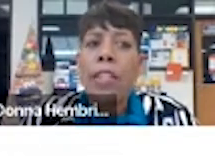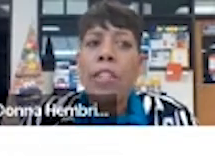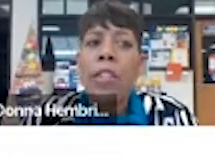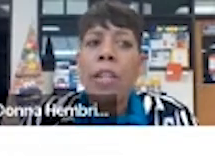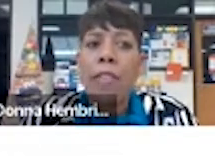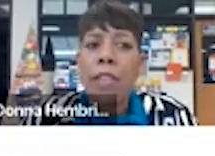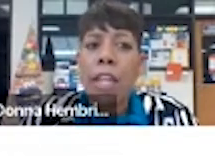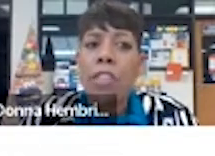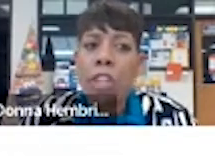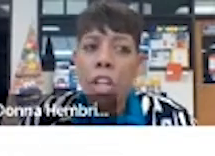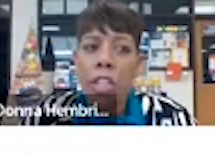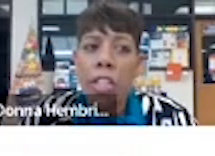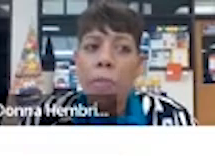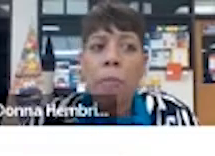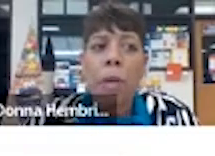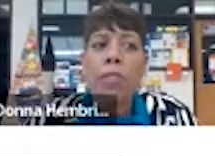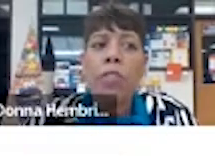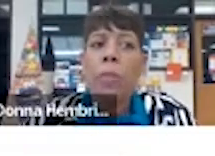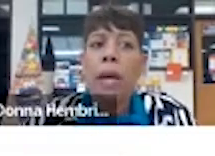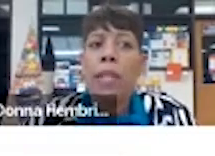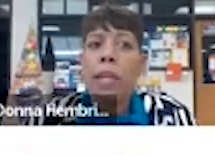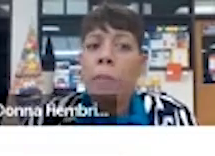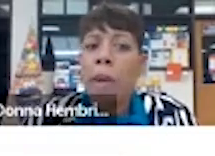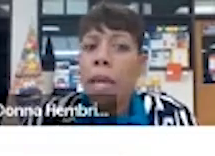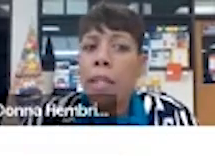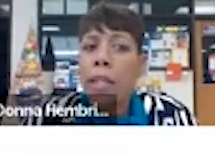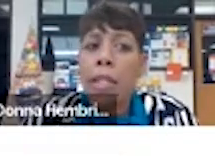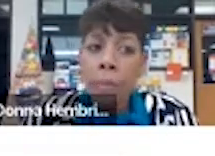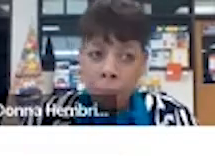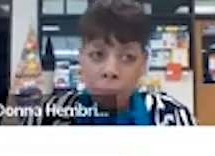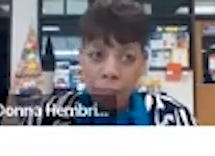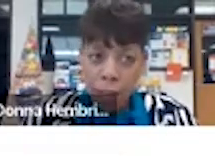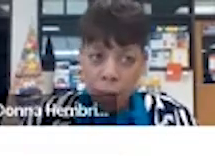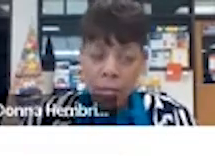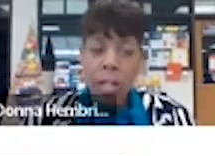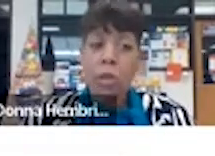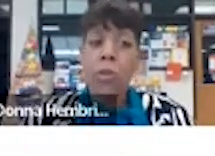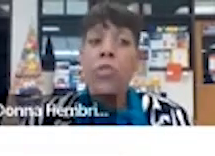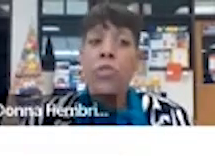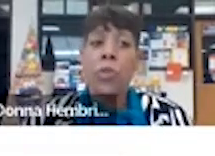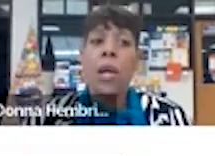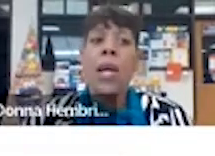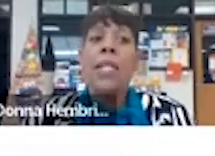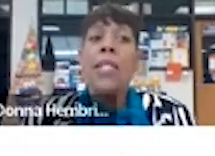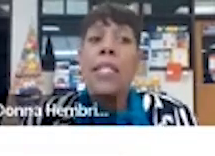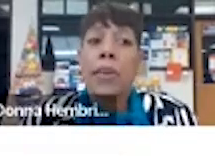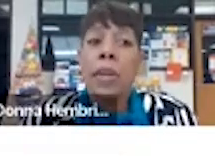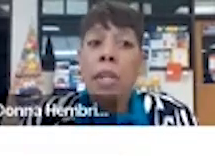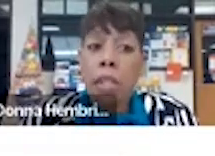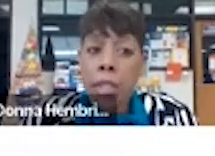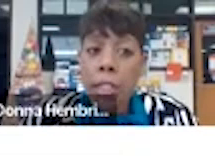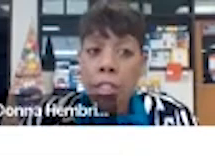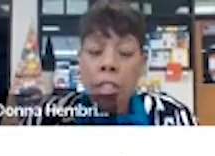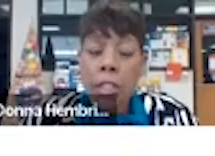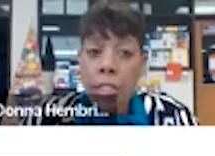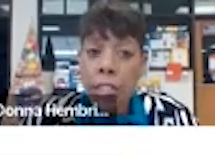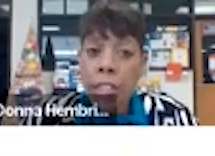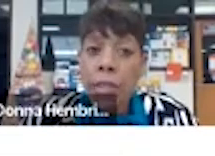The Anglin Athletic Scholarship, sponsored by the Kim Anglin family, goes to Sarah